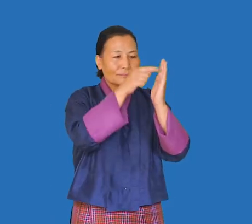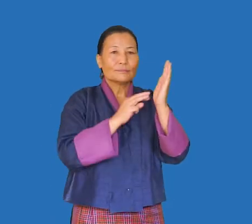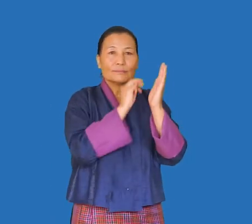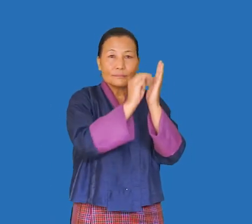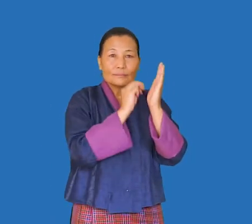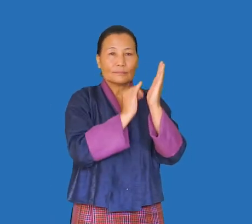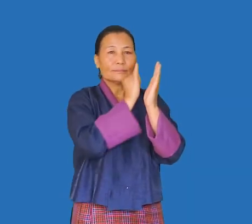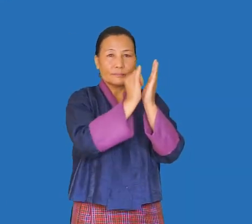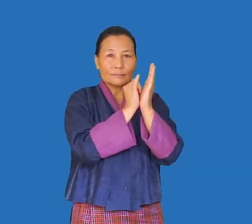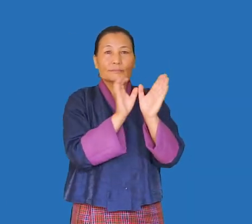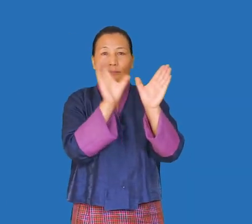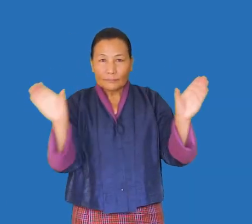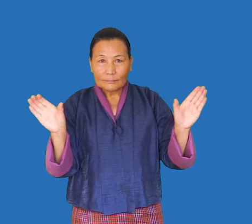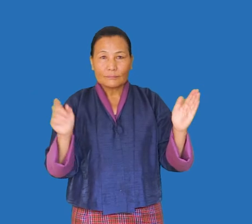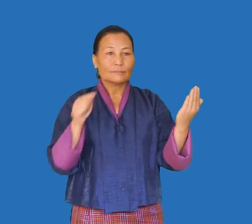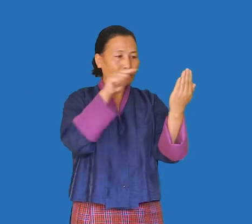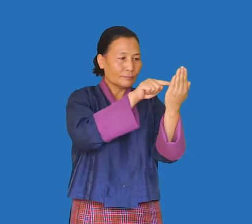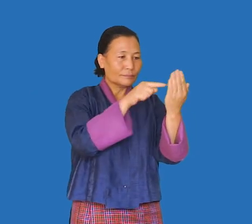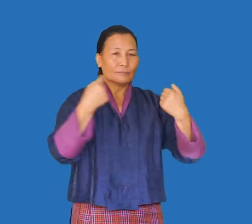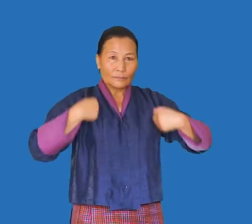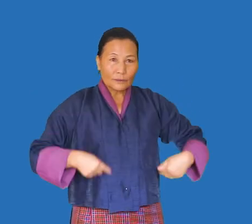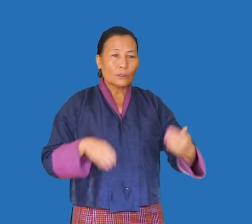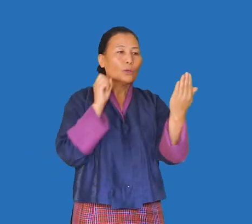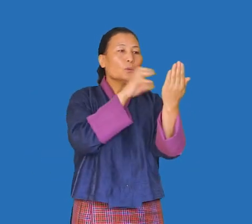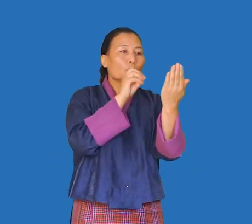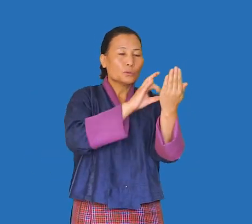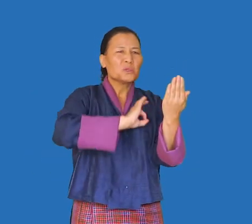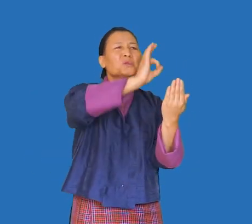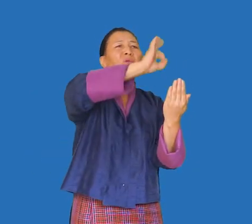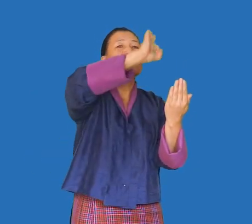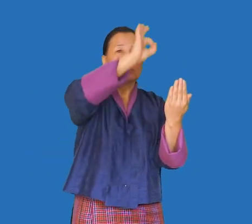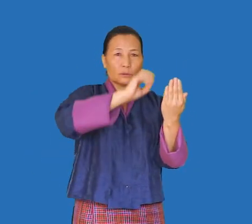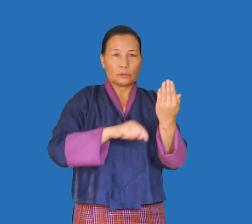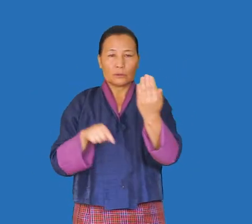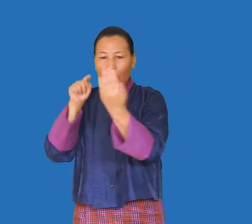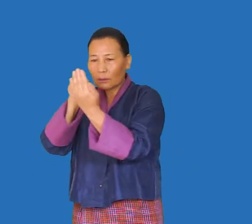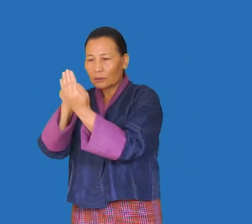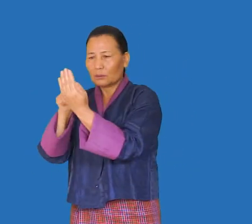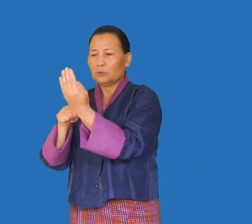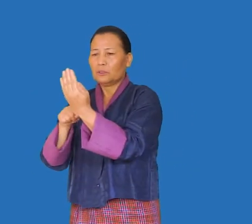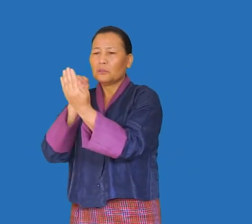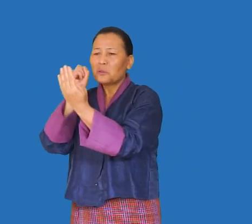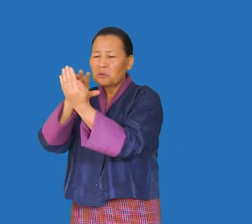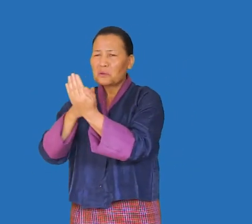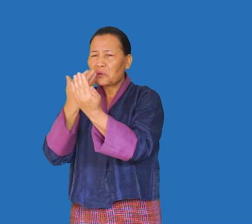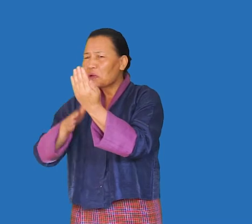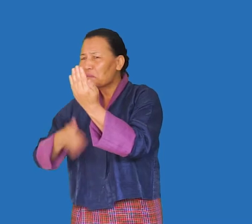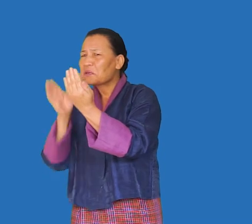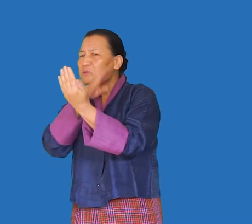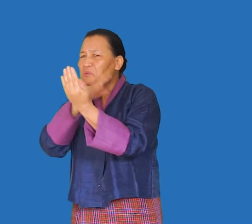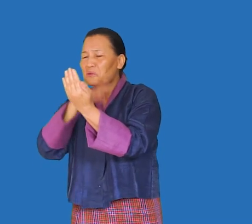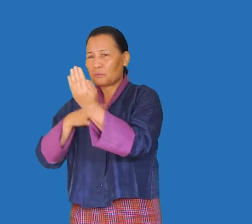Social media is a double-edged sword. It can be used for good as well as for evil